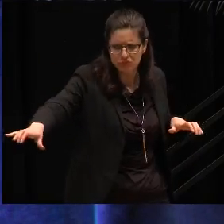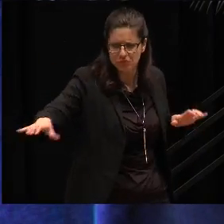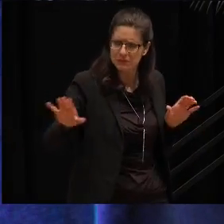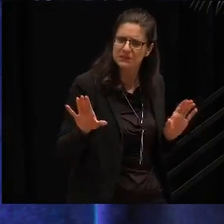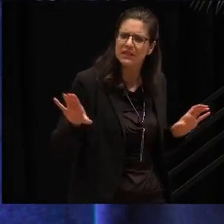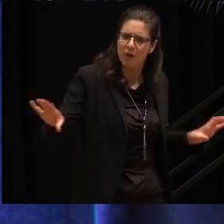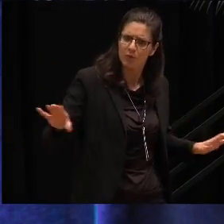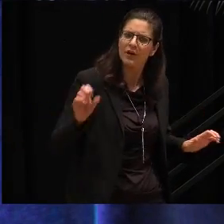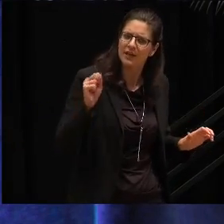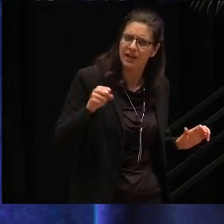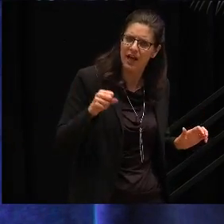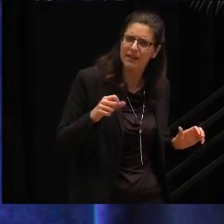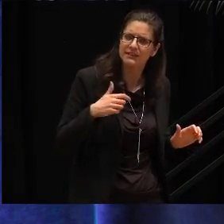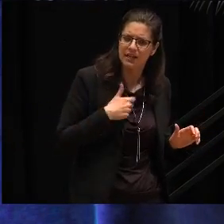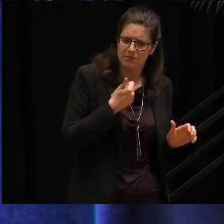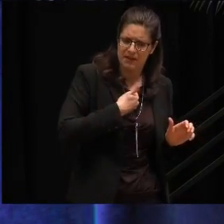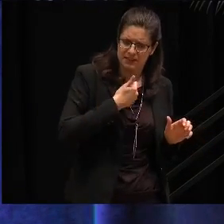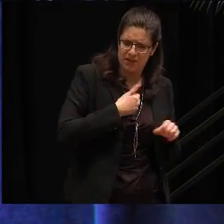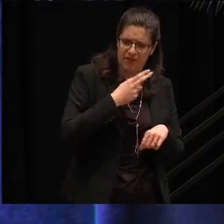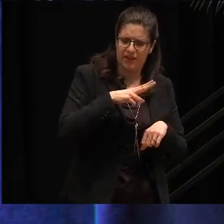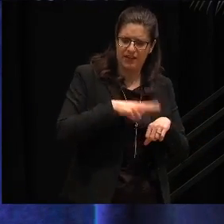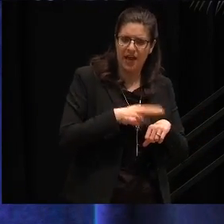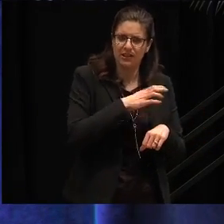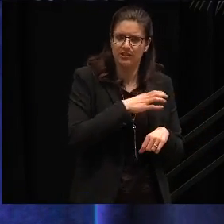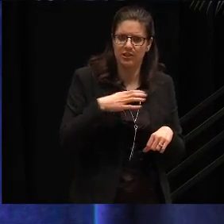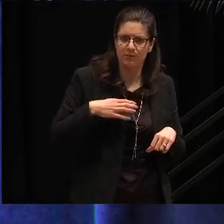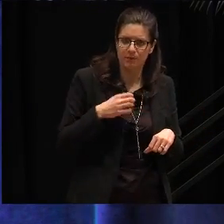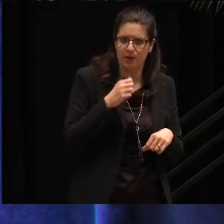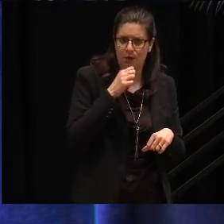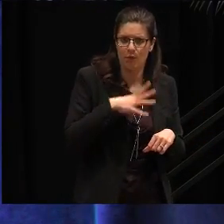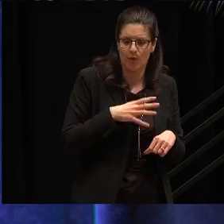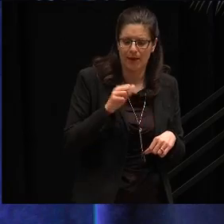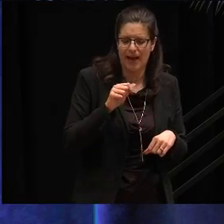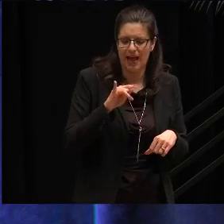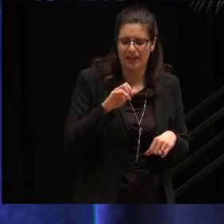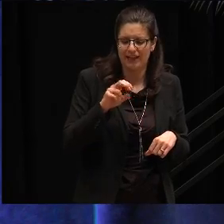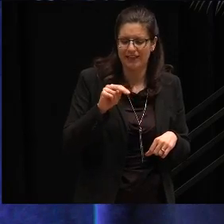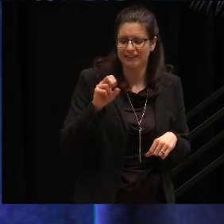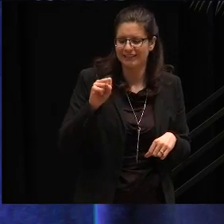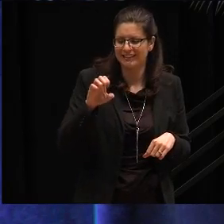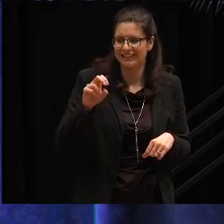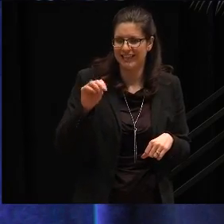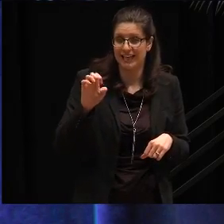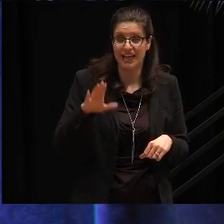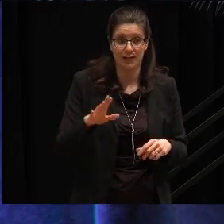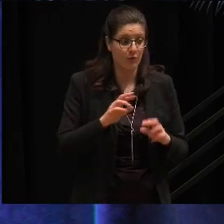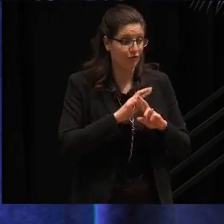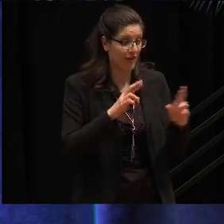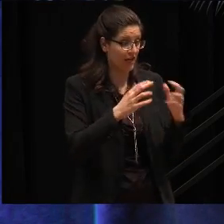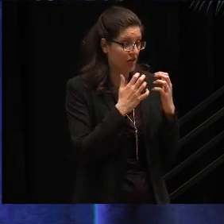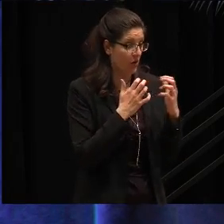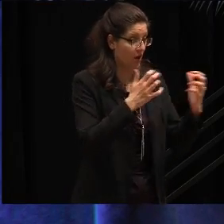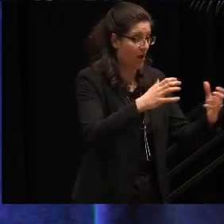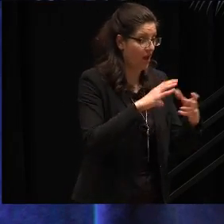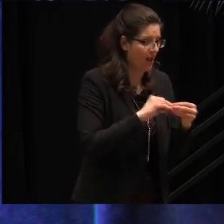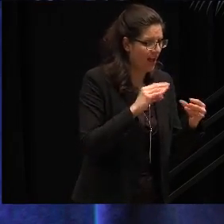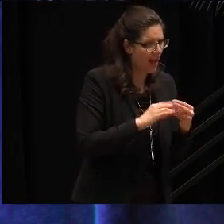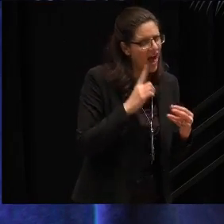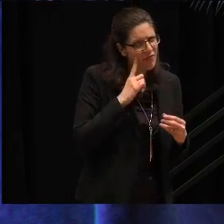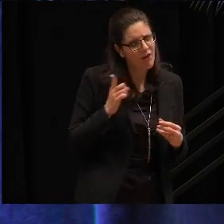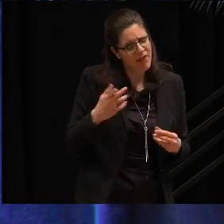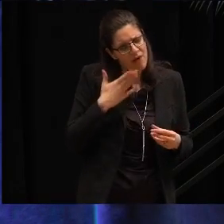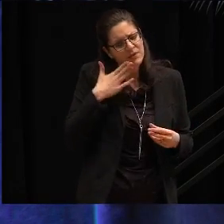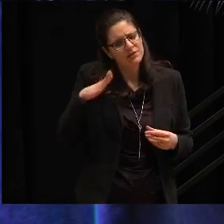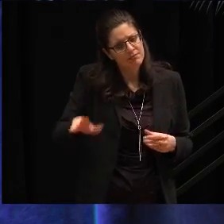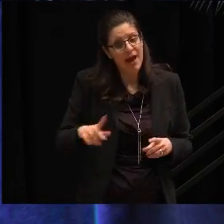ourselves speak. And myself and the National Committee woman, Leanne Senek, was there and had a lot of words to say, and I thought that was really bad. But what